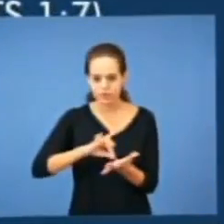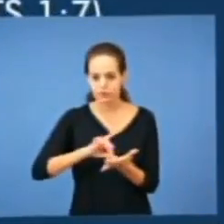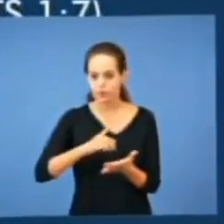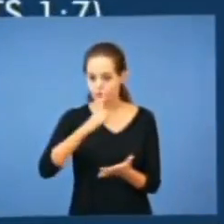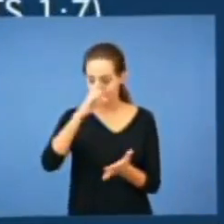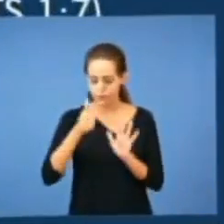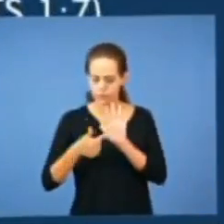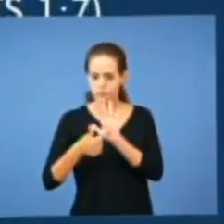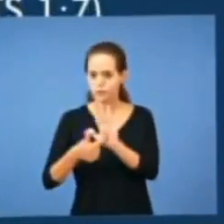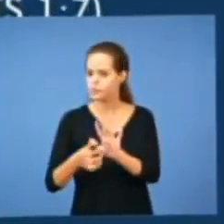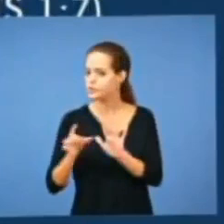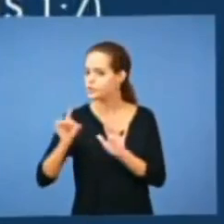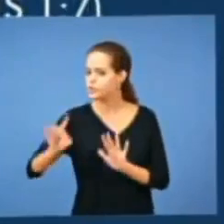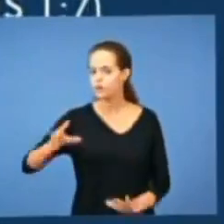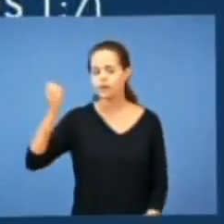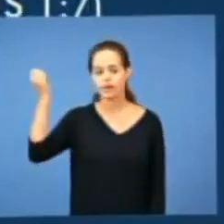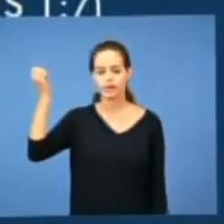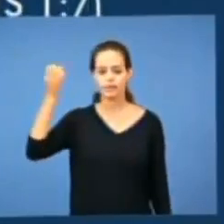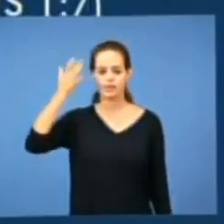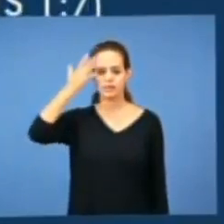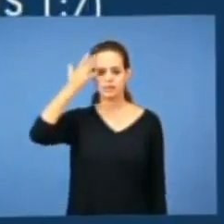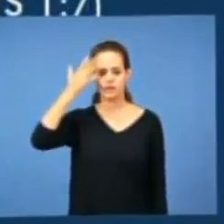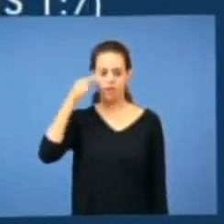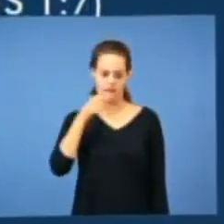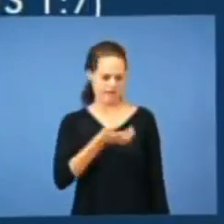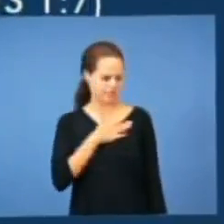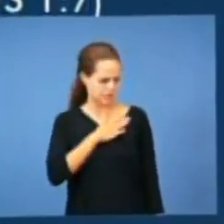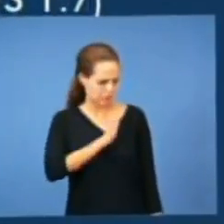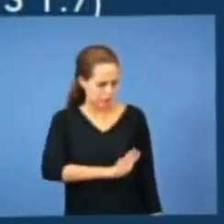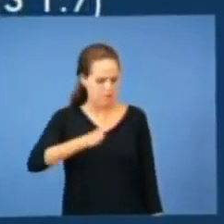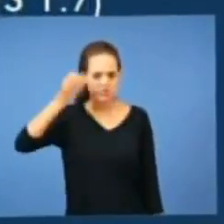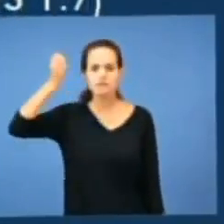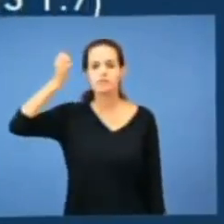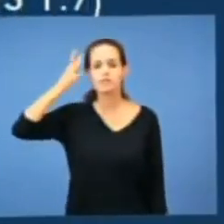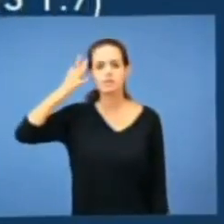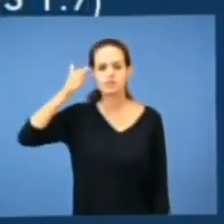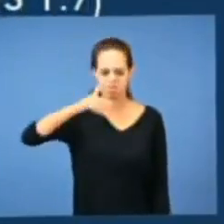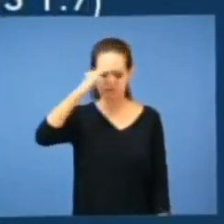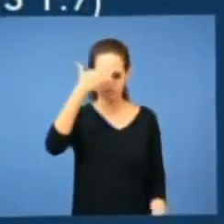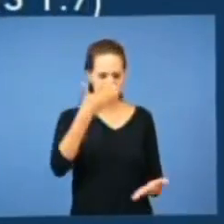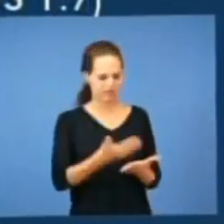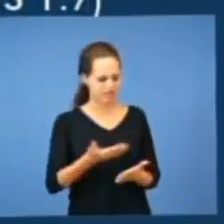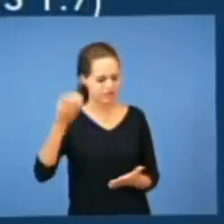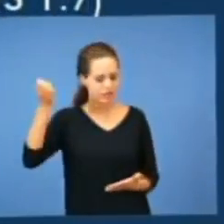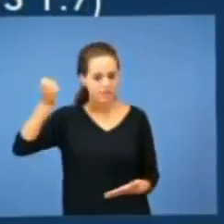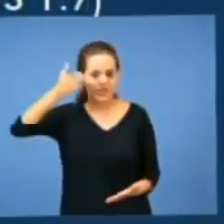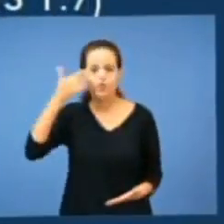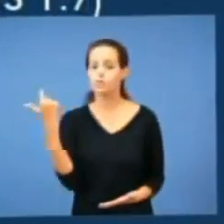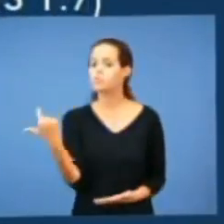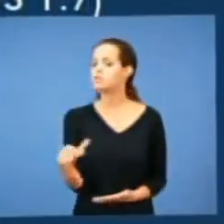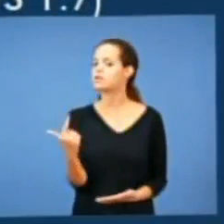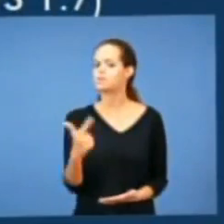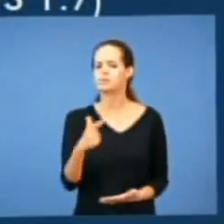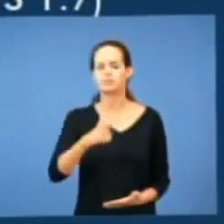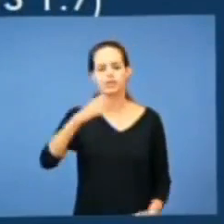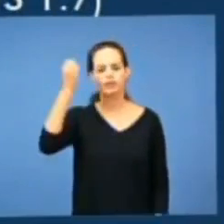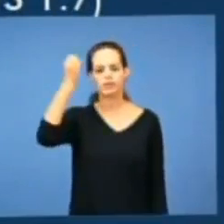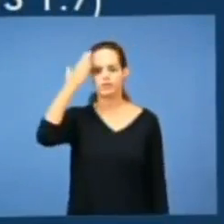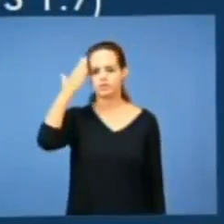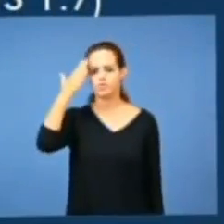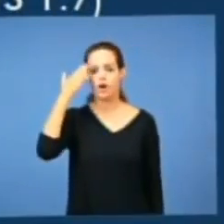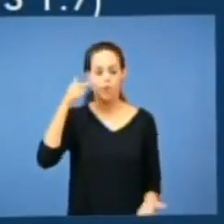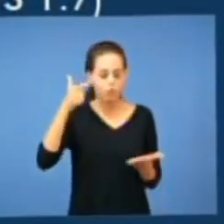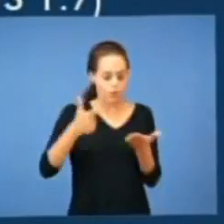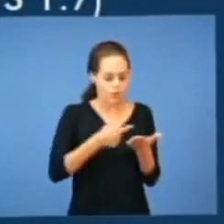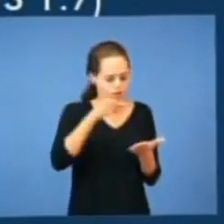It's the origin. Only entering the book by revelation. Who doesn't revelation, who doesn't believe in revelation, doesn't enter into the